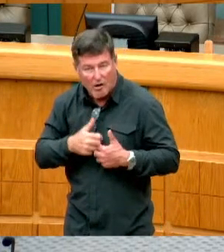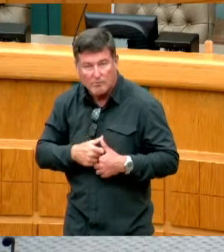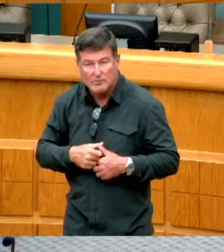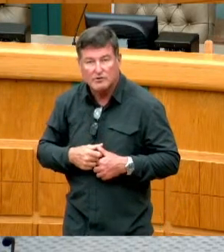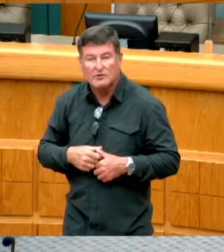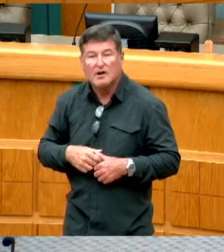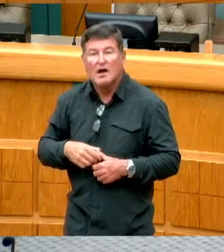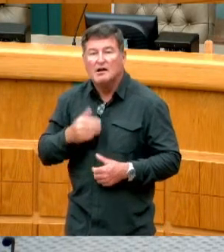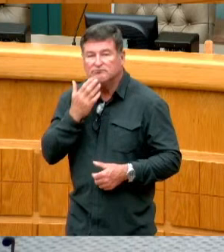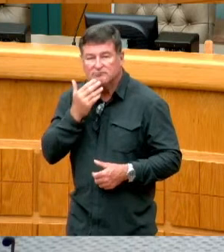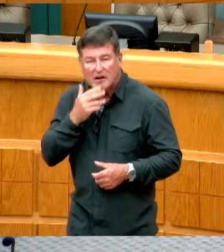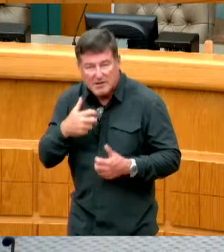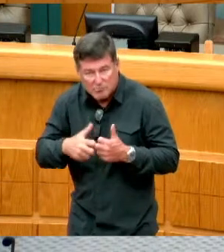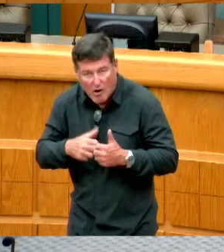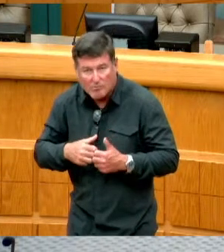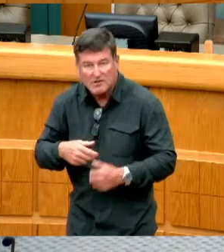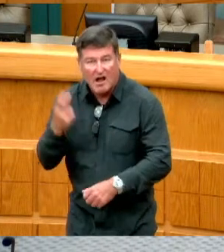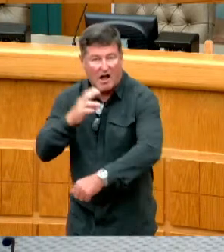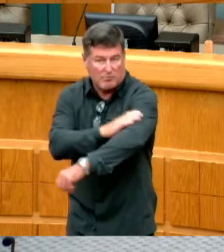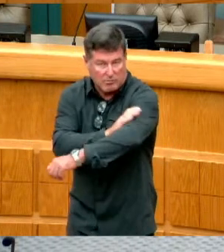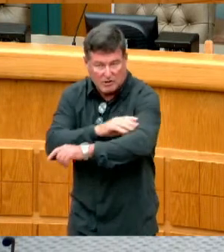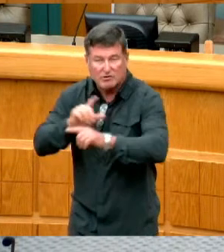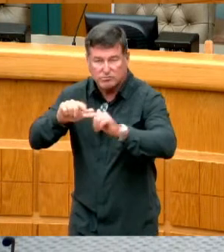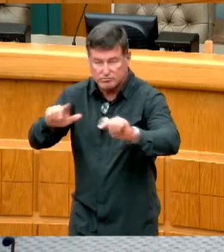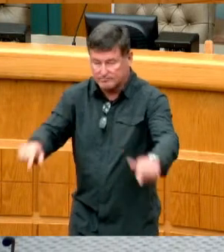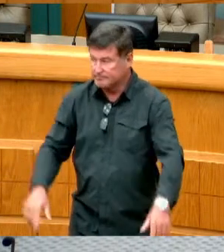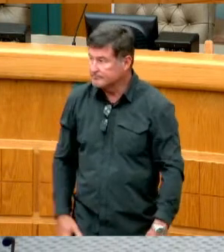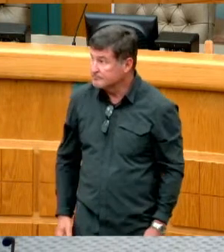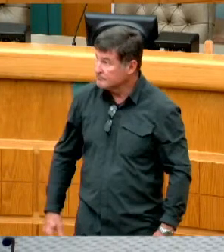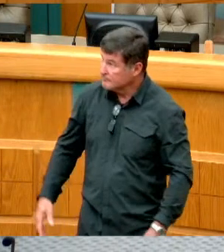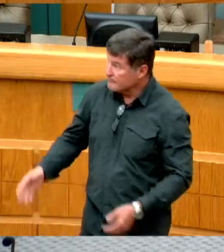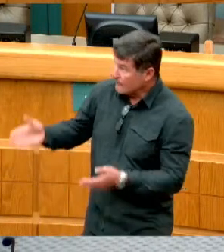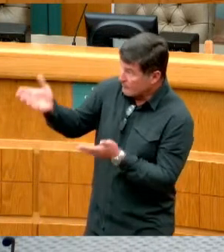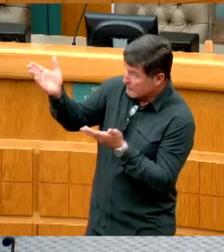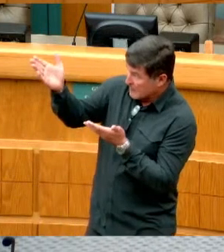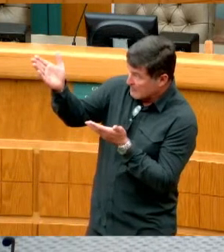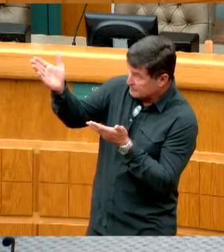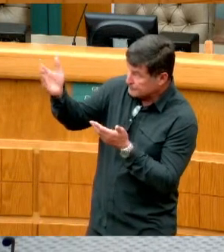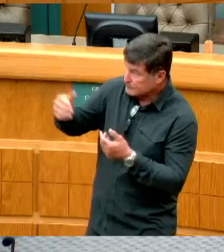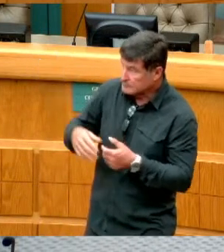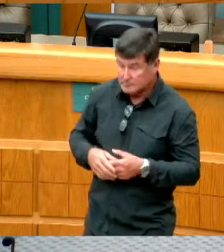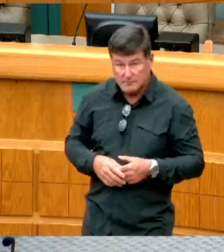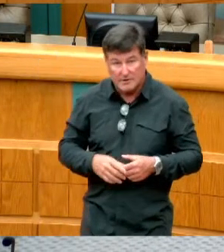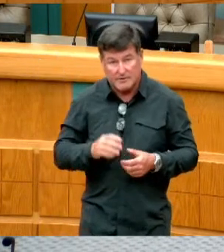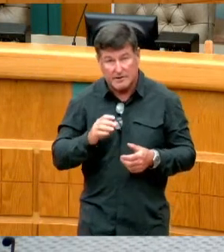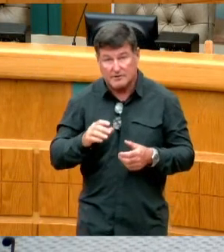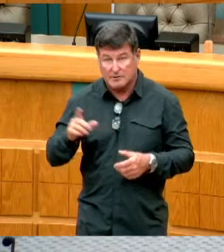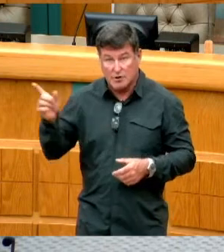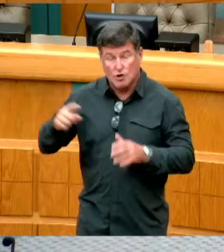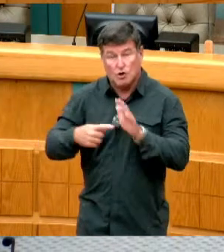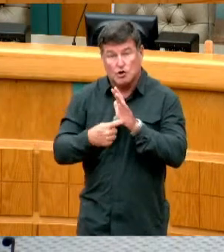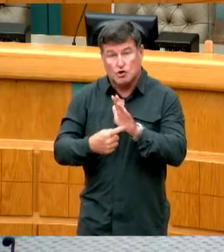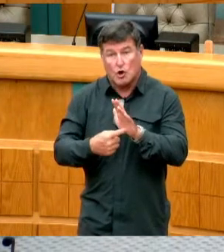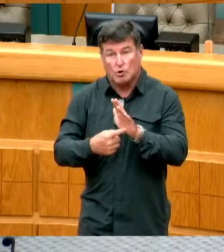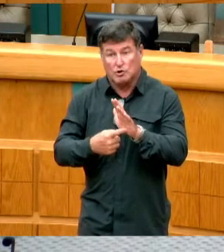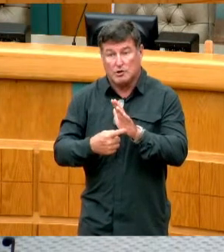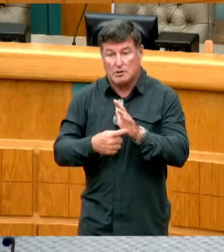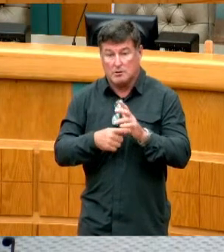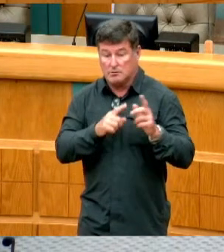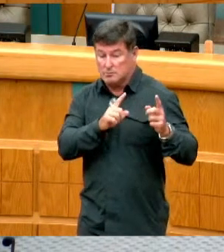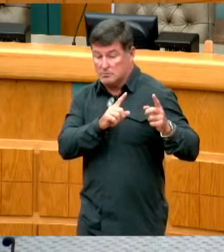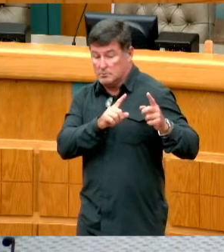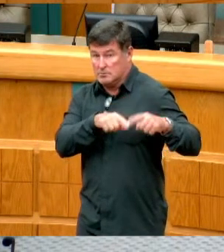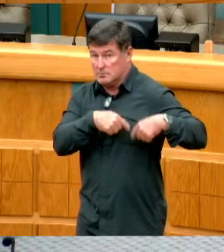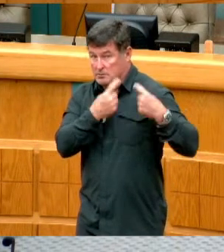pressure. Next slide. And this basically just shows you the last 2 weeks of COVID deaths